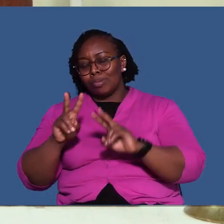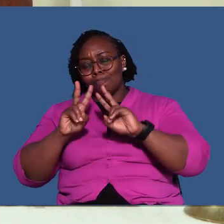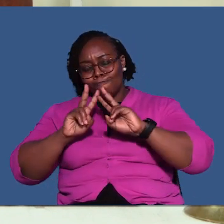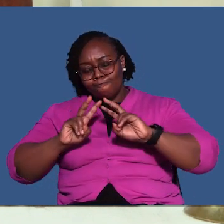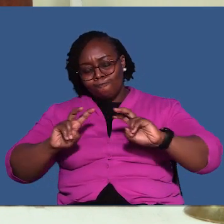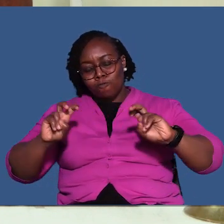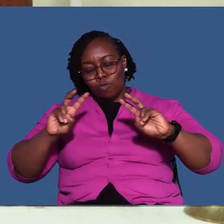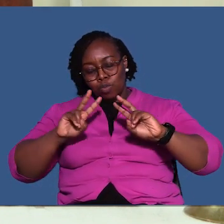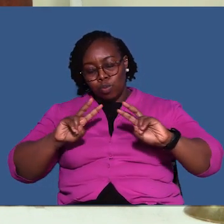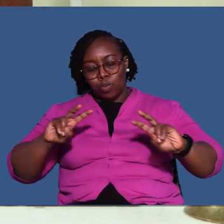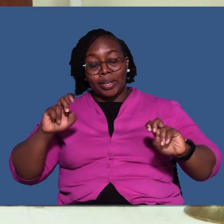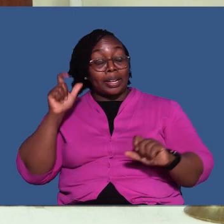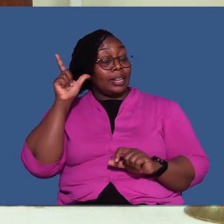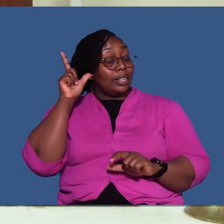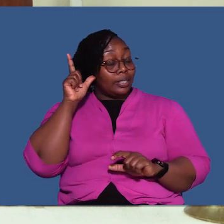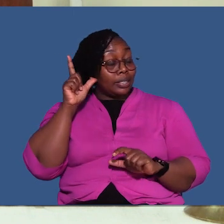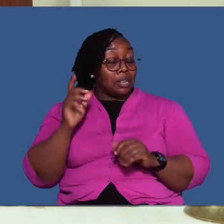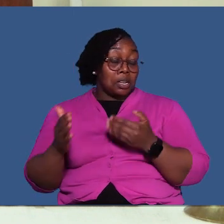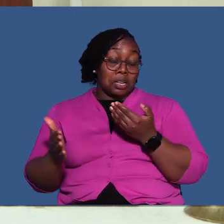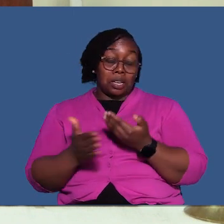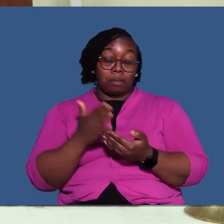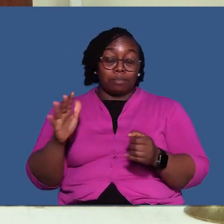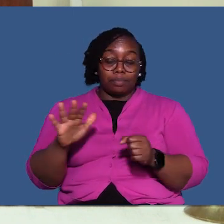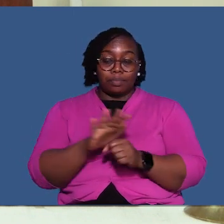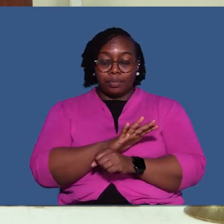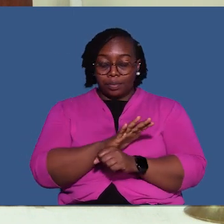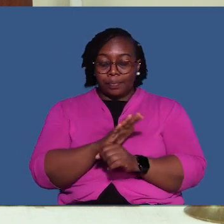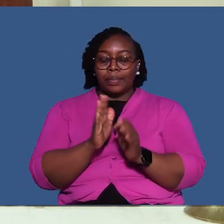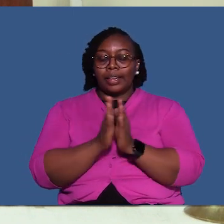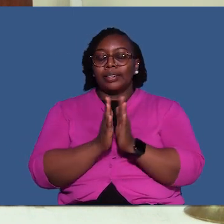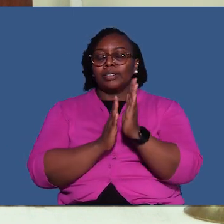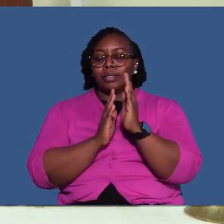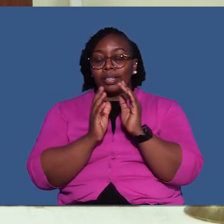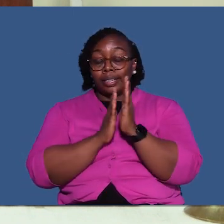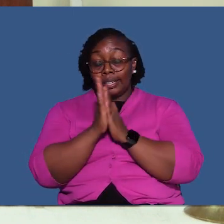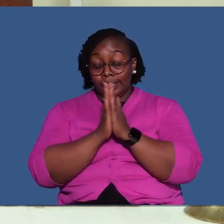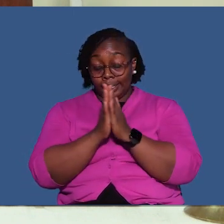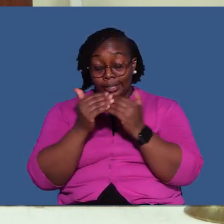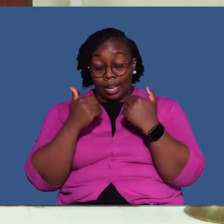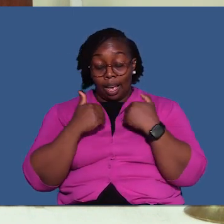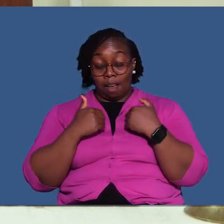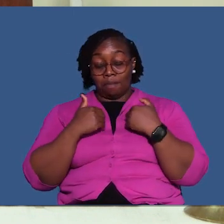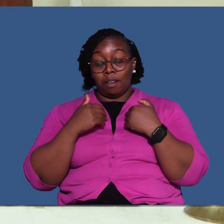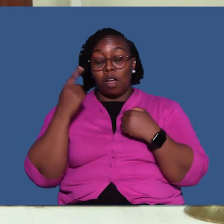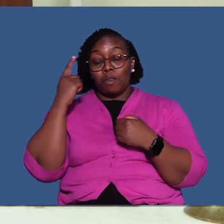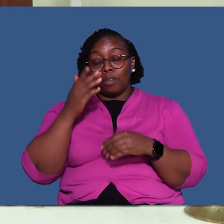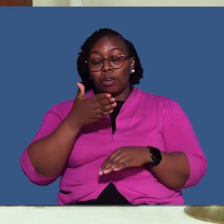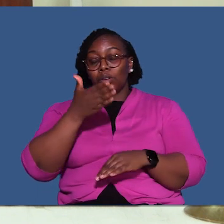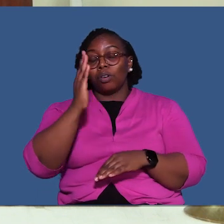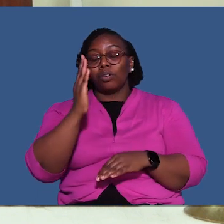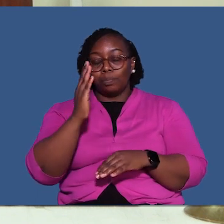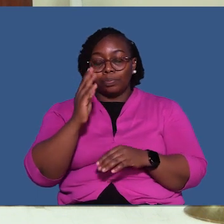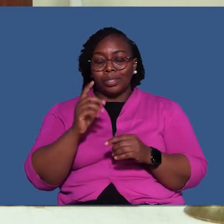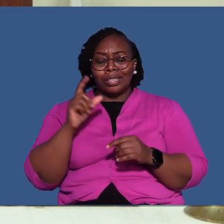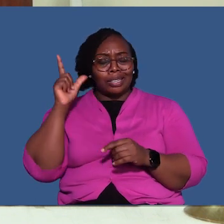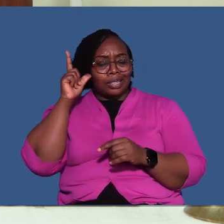listen keenly and intentionally for God, to listen to him